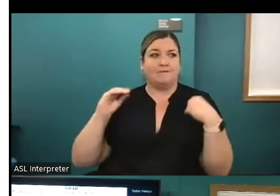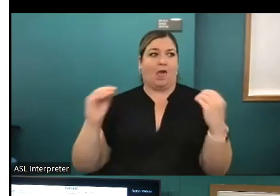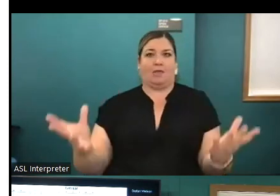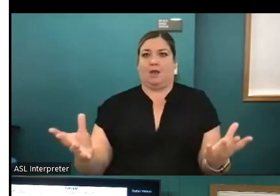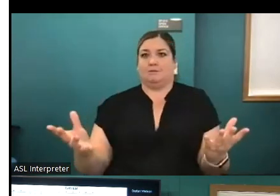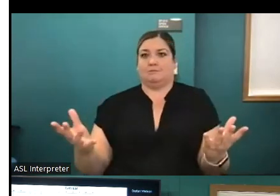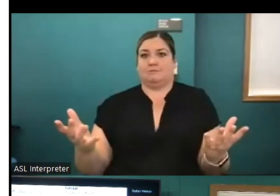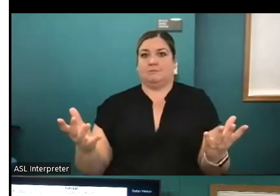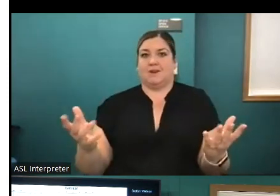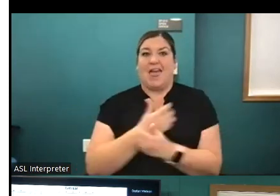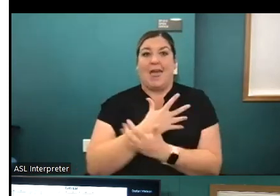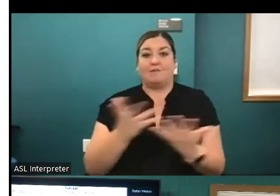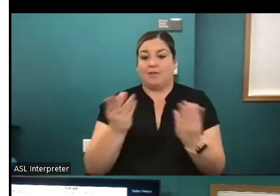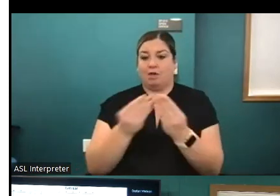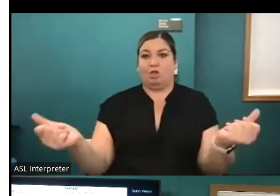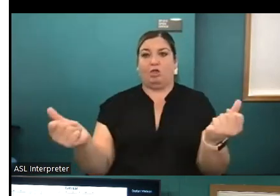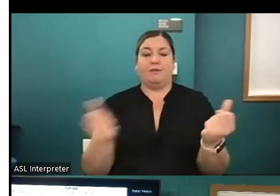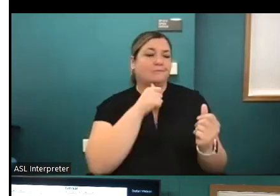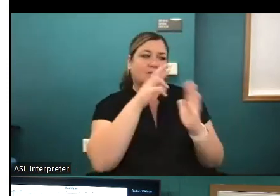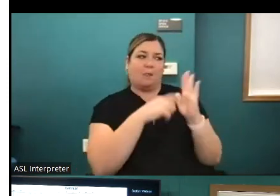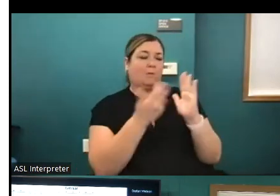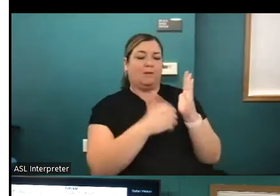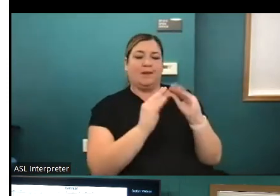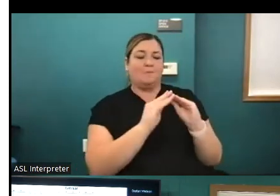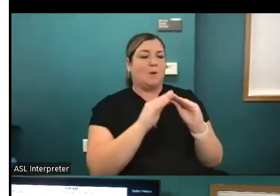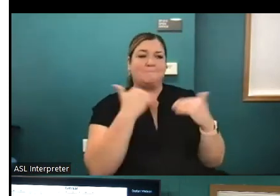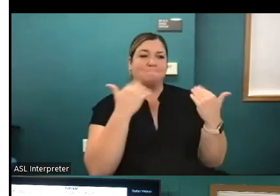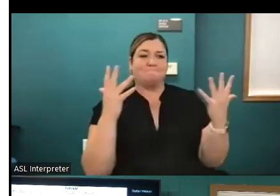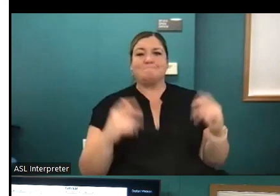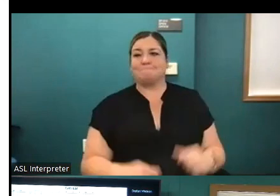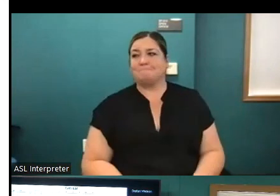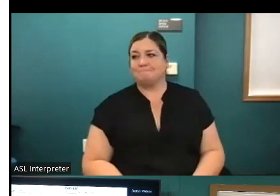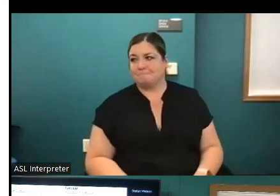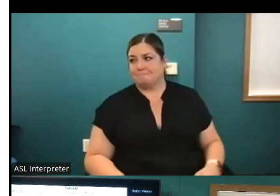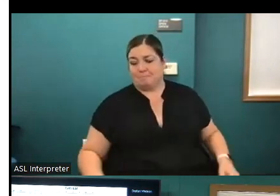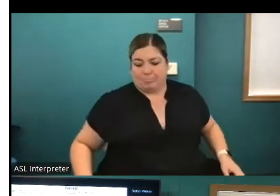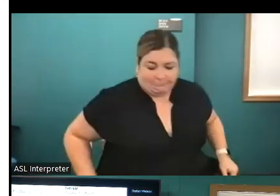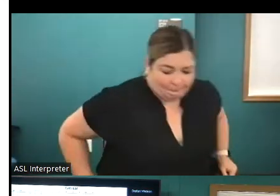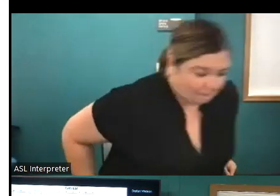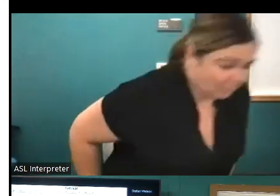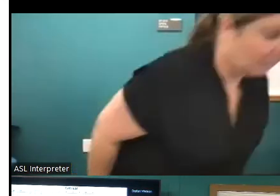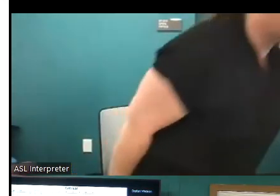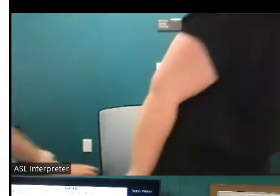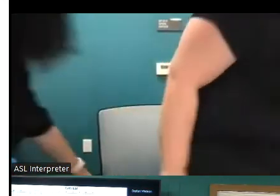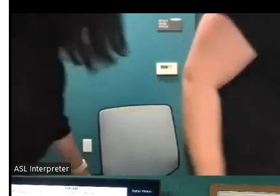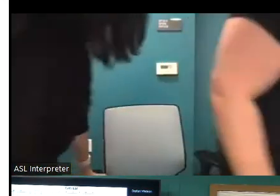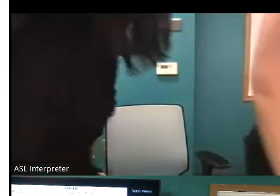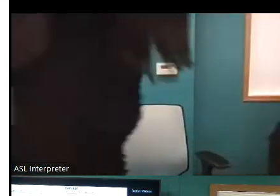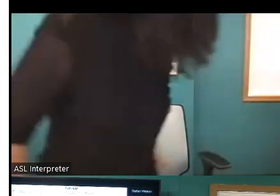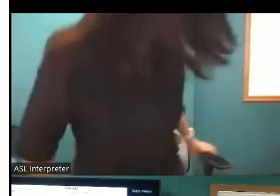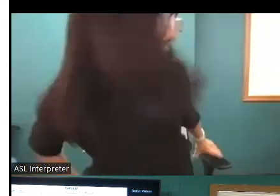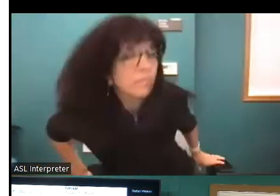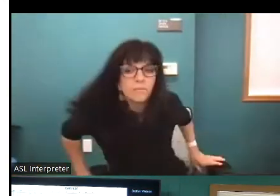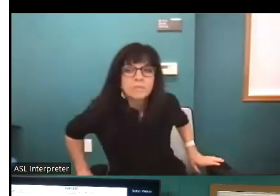nothing. Yep. And That's everything not would be the gone. rule anymore at all. That is not the rule, yeah, which I love. And I know in our clinic, that's a really, really big